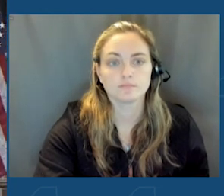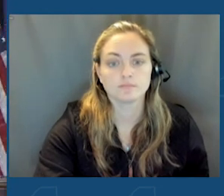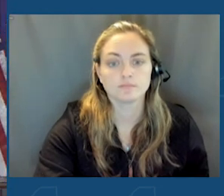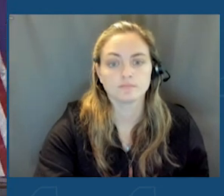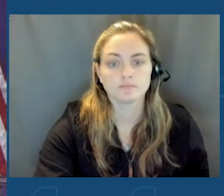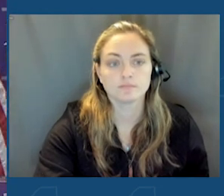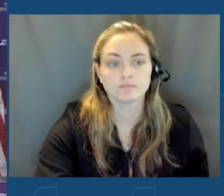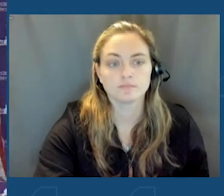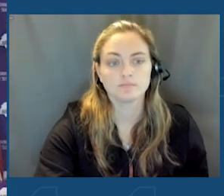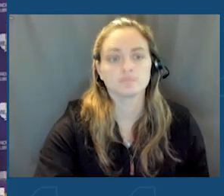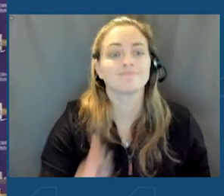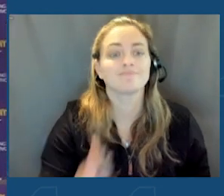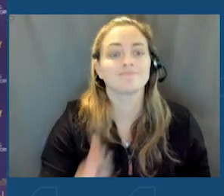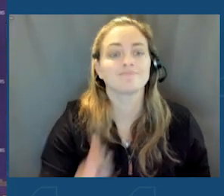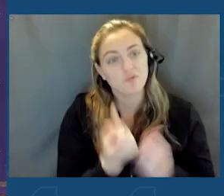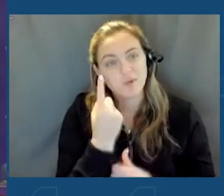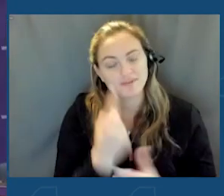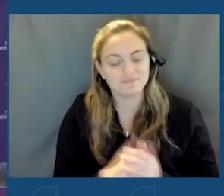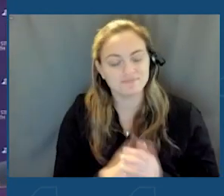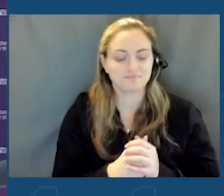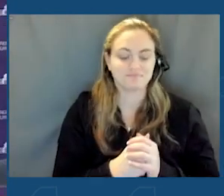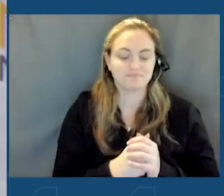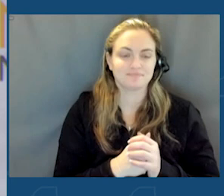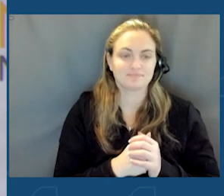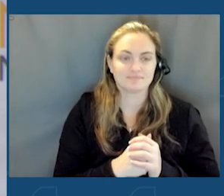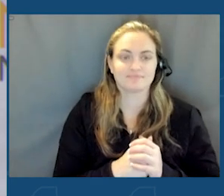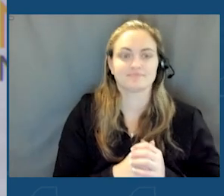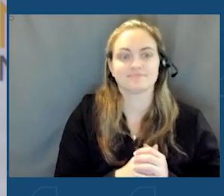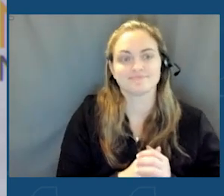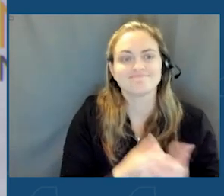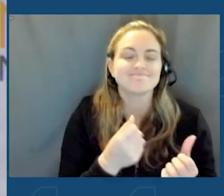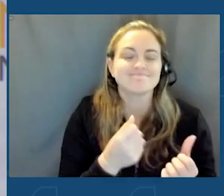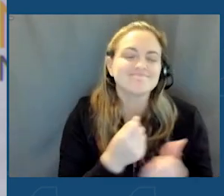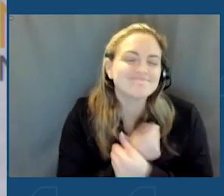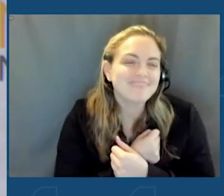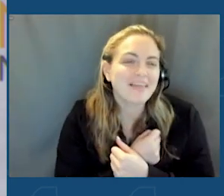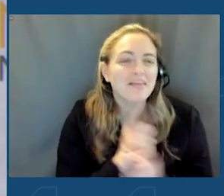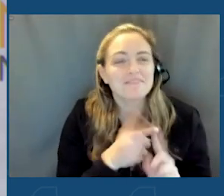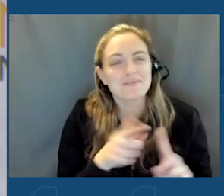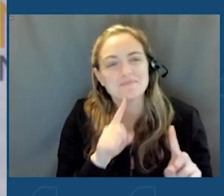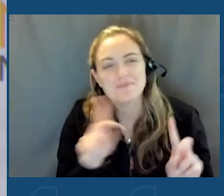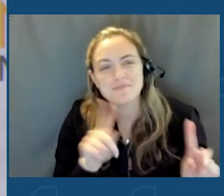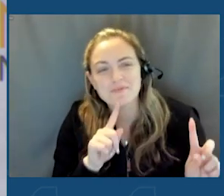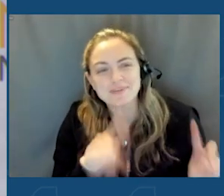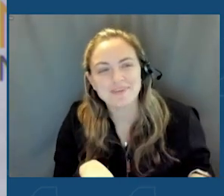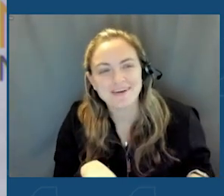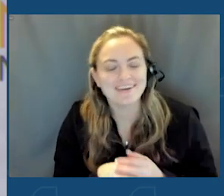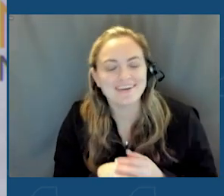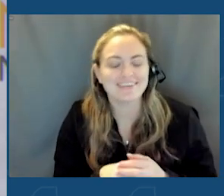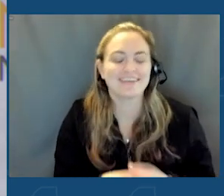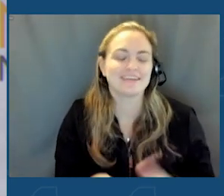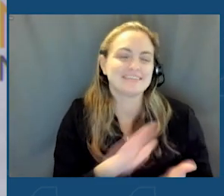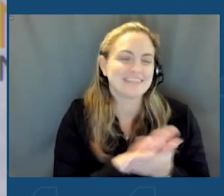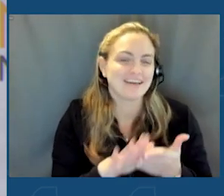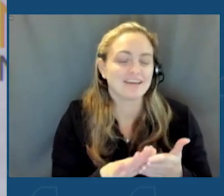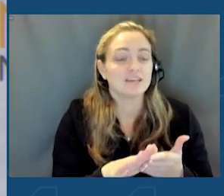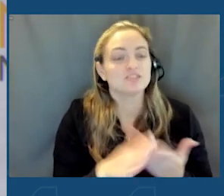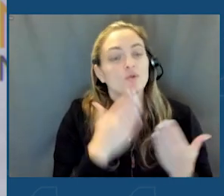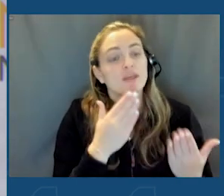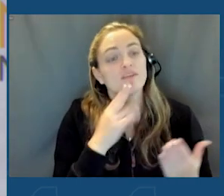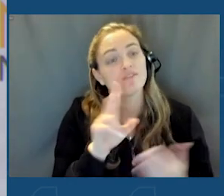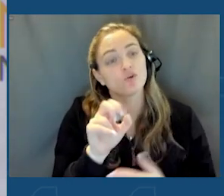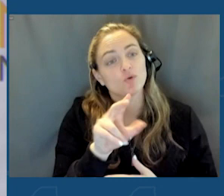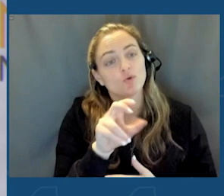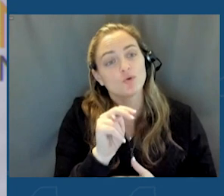Good morning, everybody. Oh, I love a response. That's so nice. Thank you to Union Settlement for hosting us